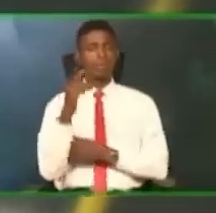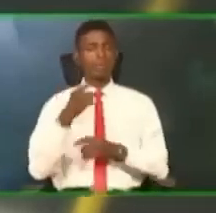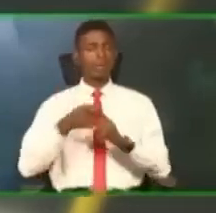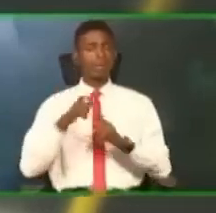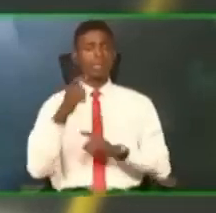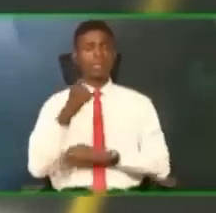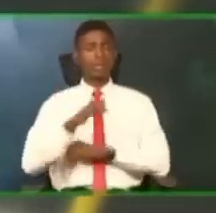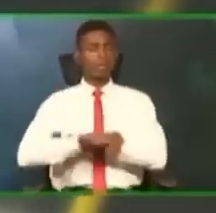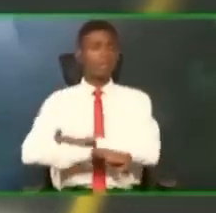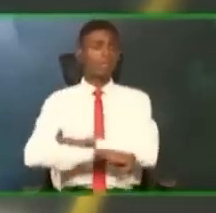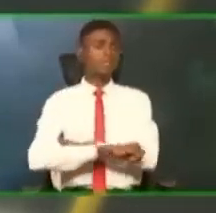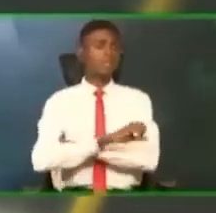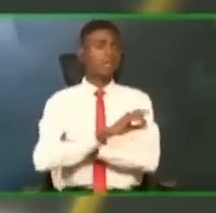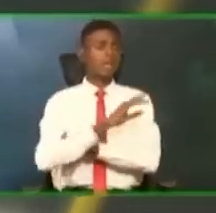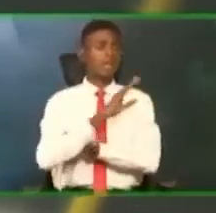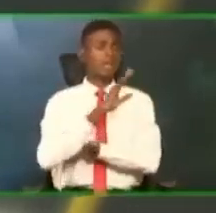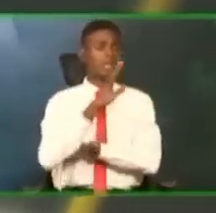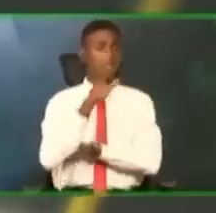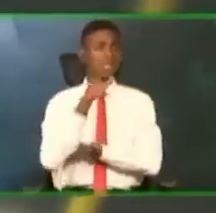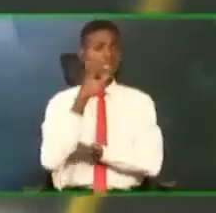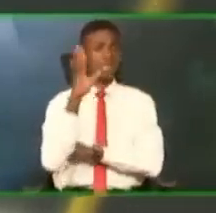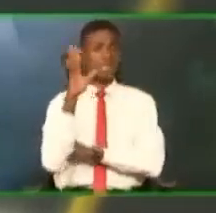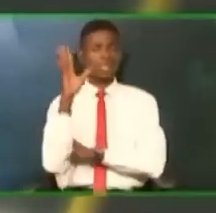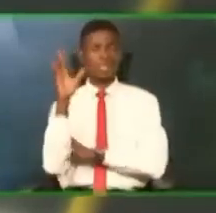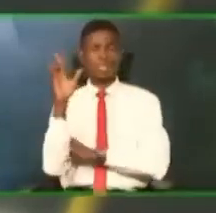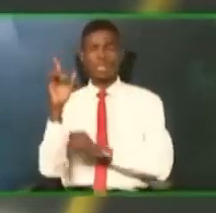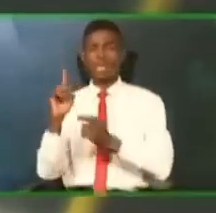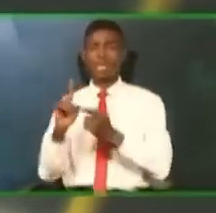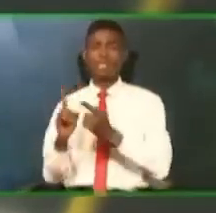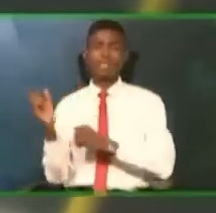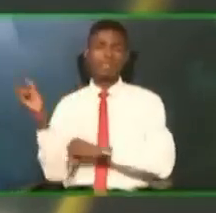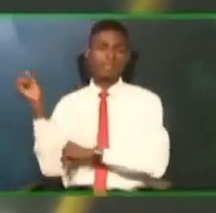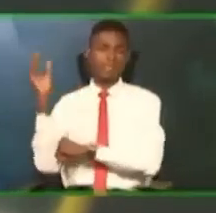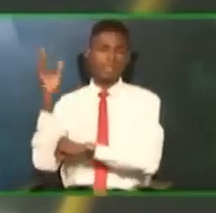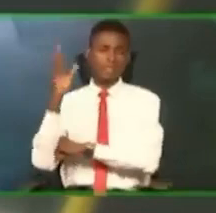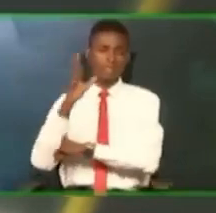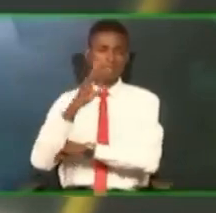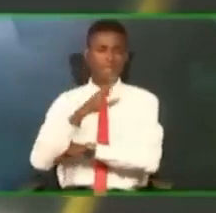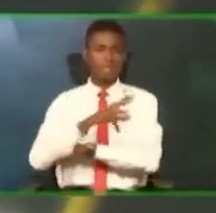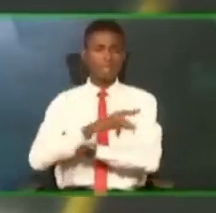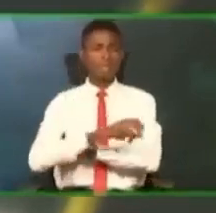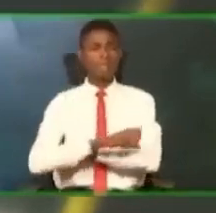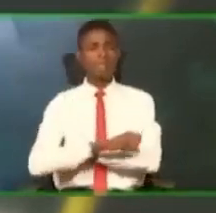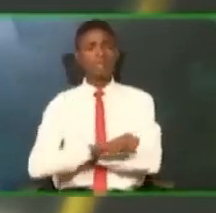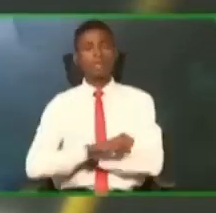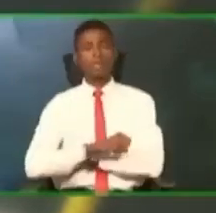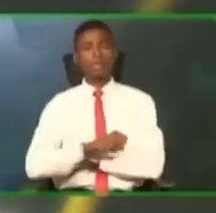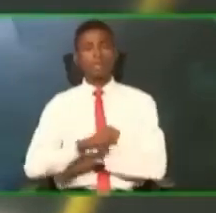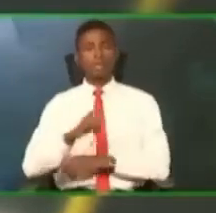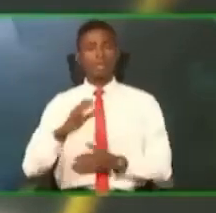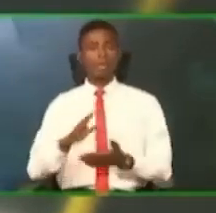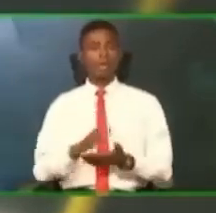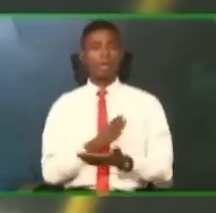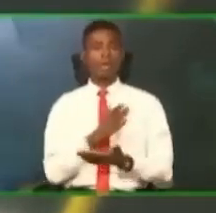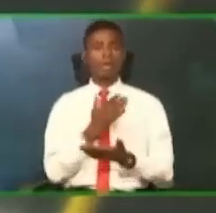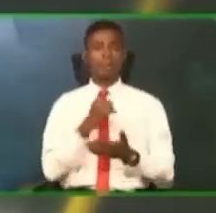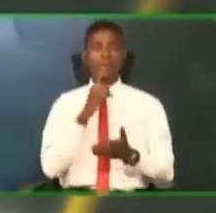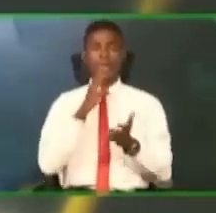From the rising of the sun till the end of every day.